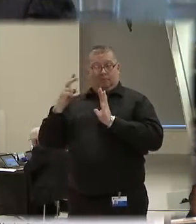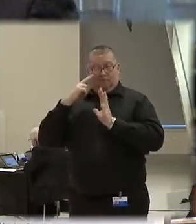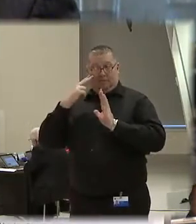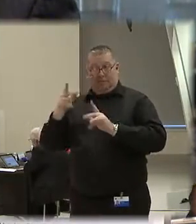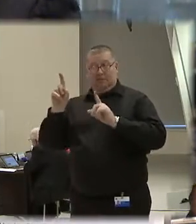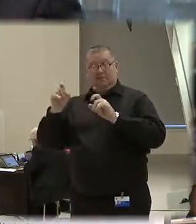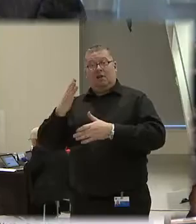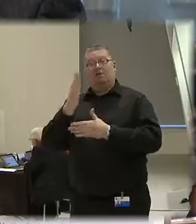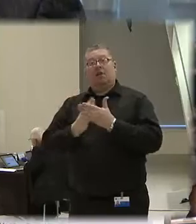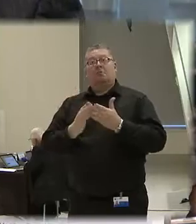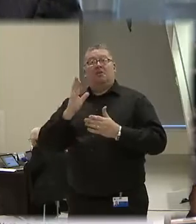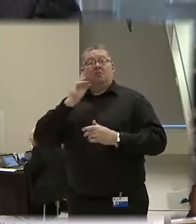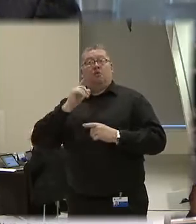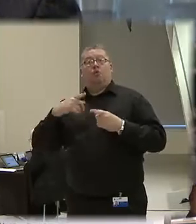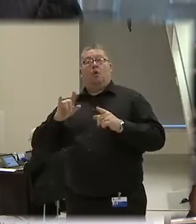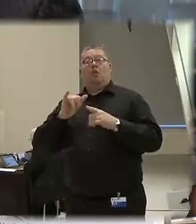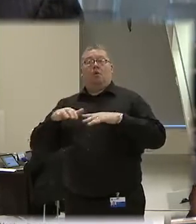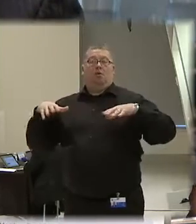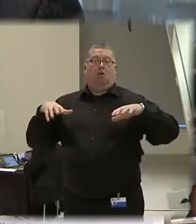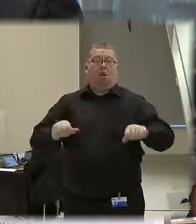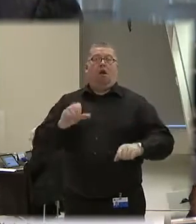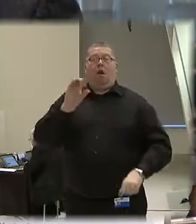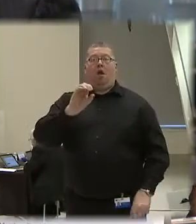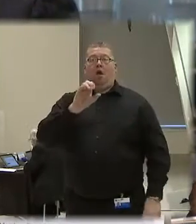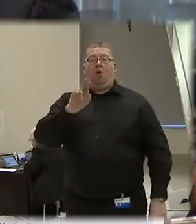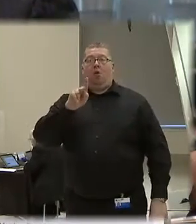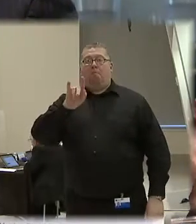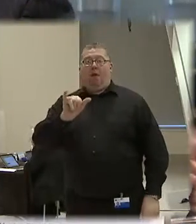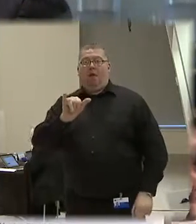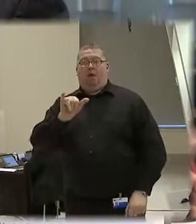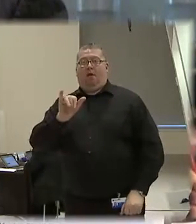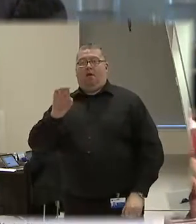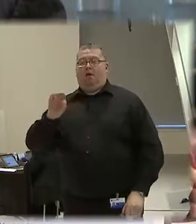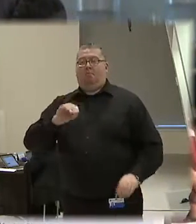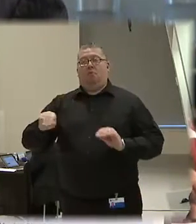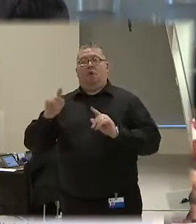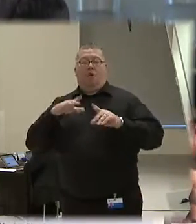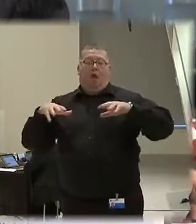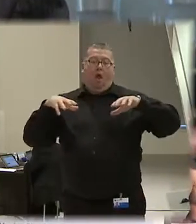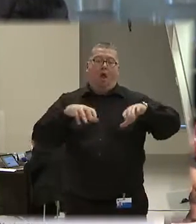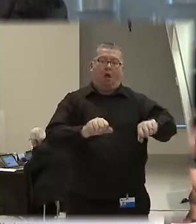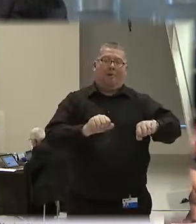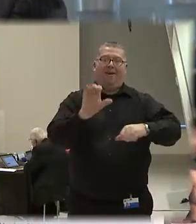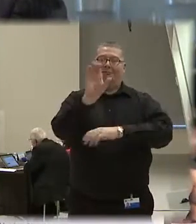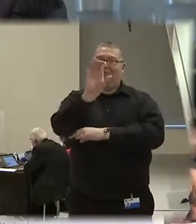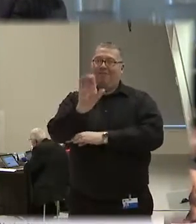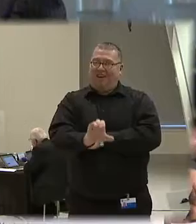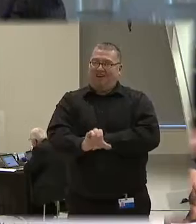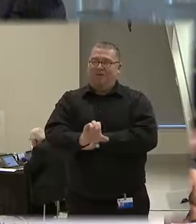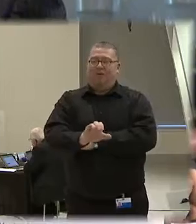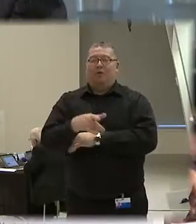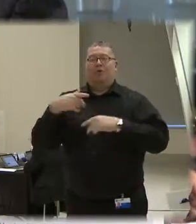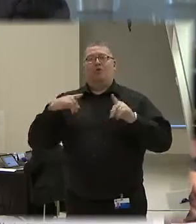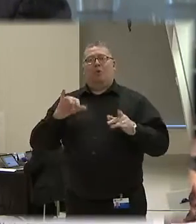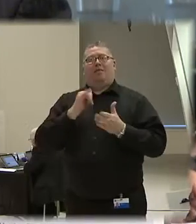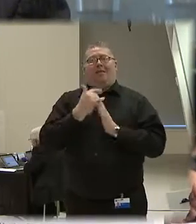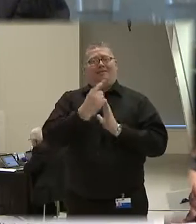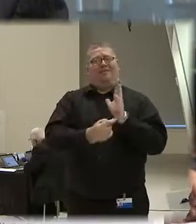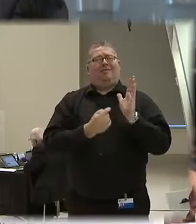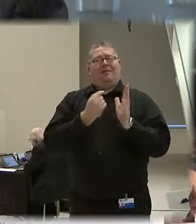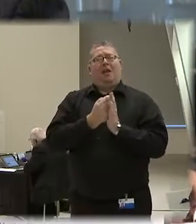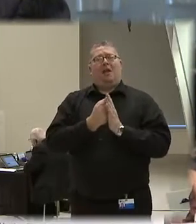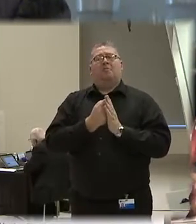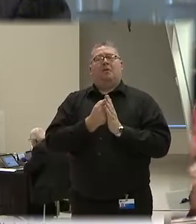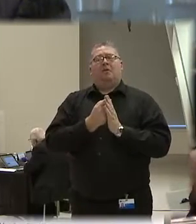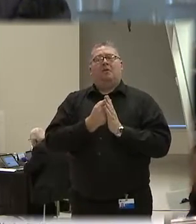techniques during the Occupy movement, particularly, obviously, Occupy Chicago. And it was during that we